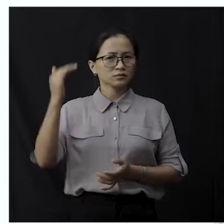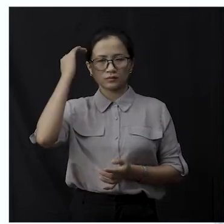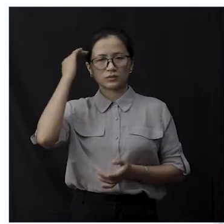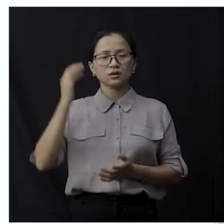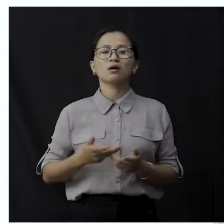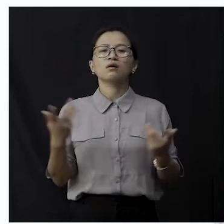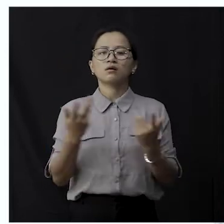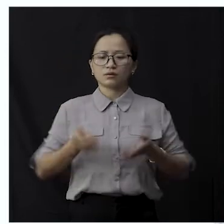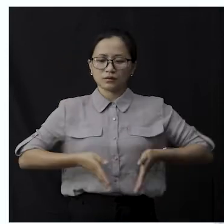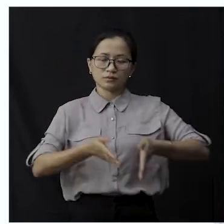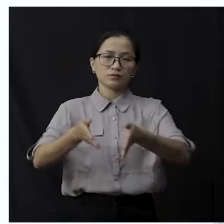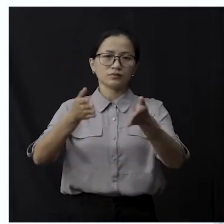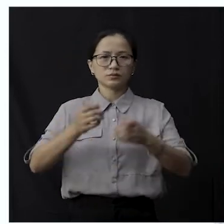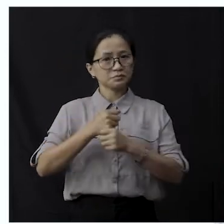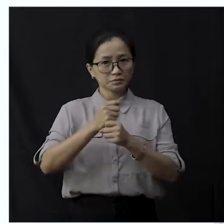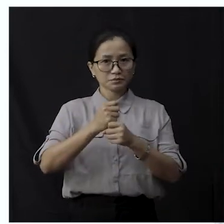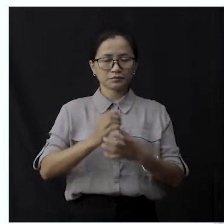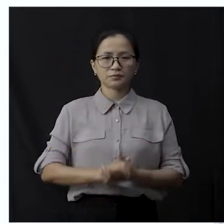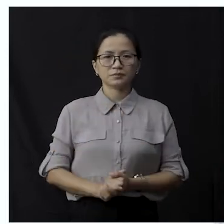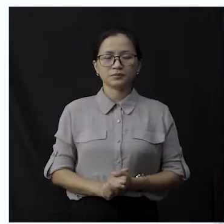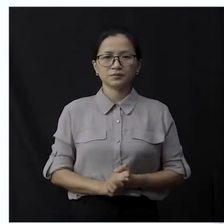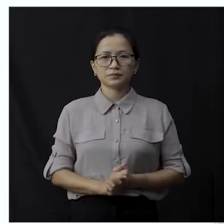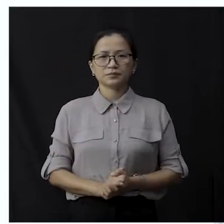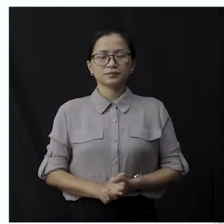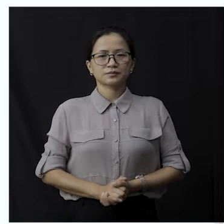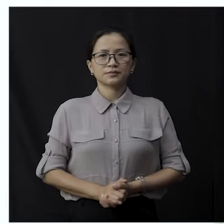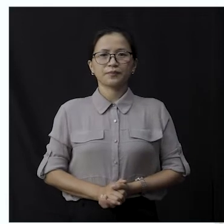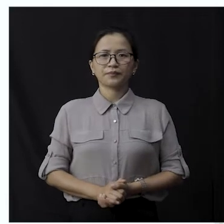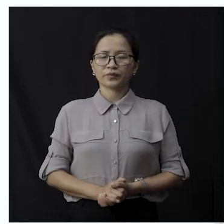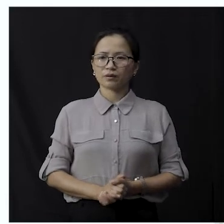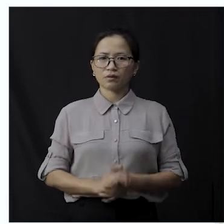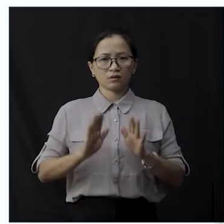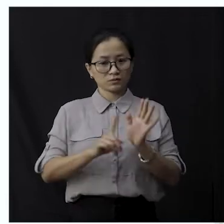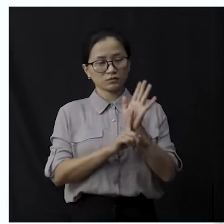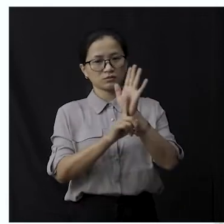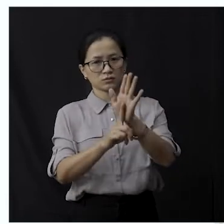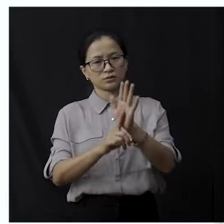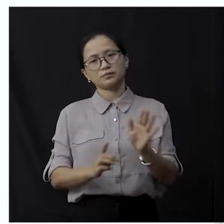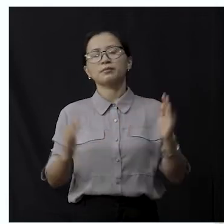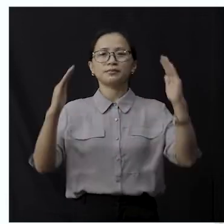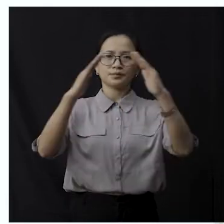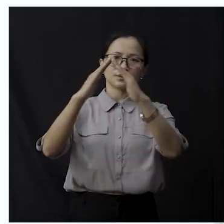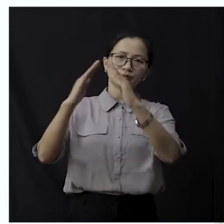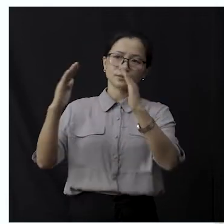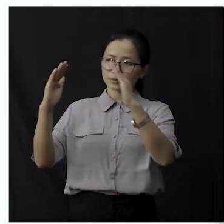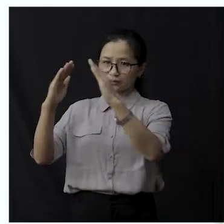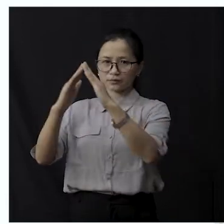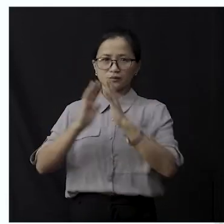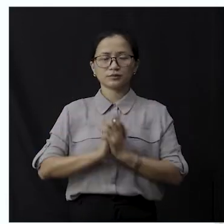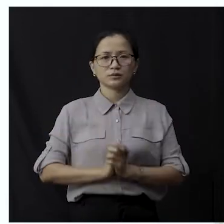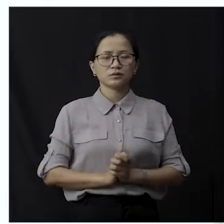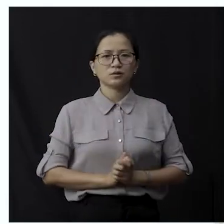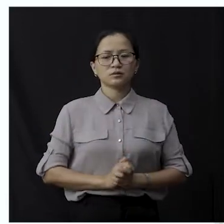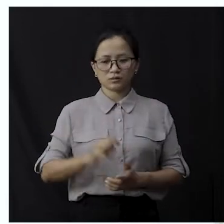how rivers are formed, students? So I have shown you mountains, right? I have shown you